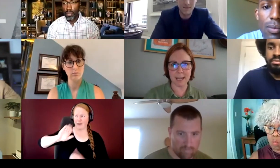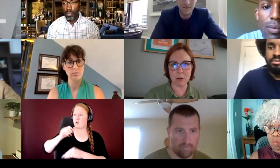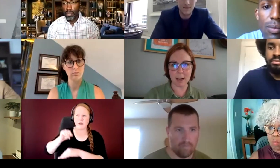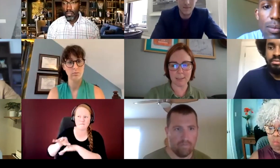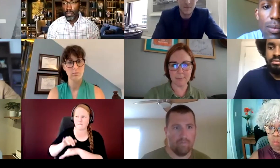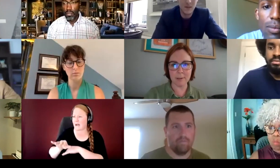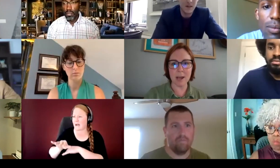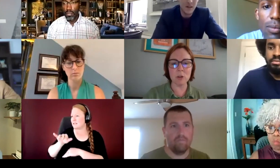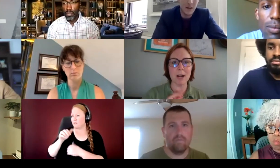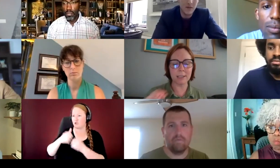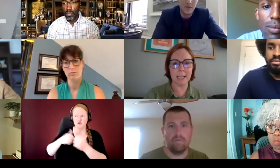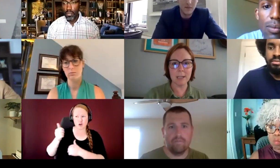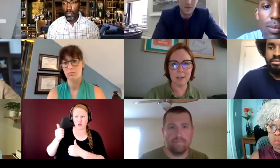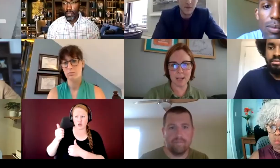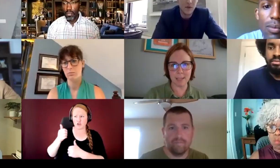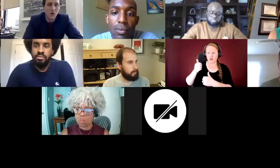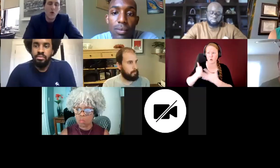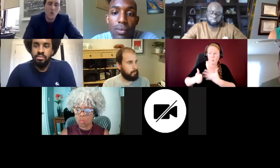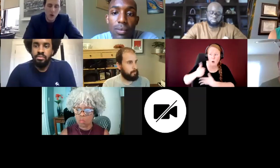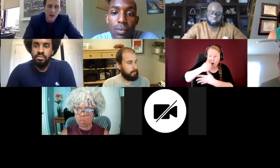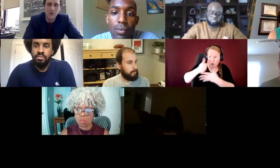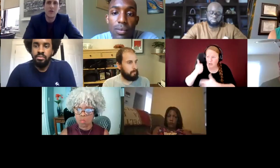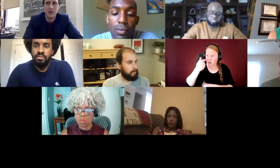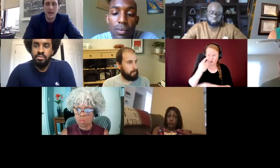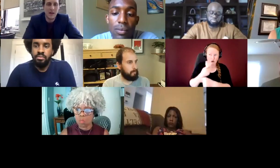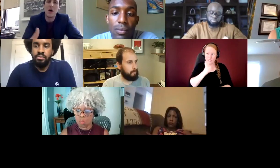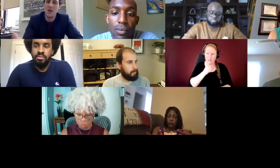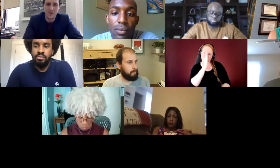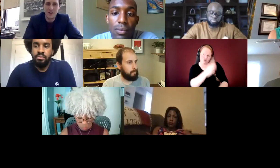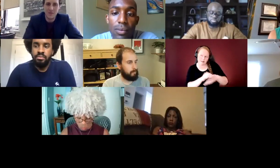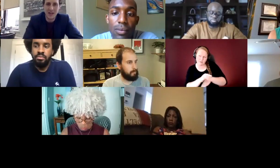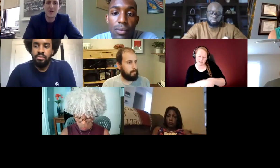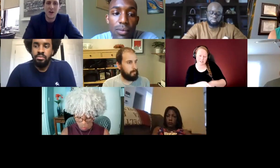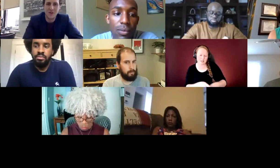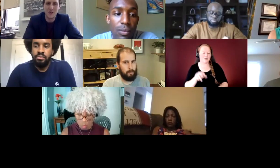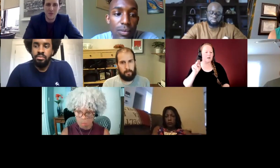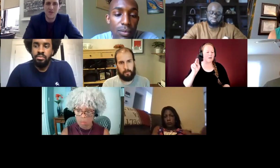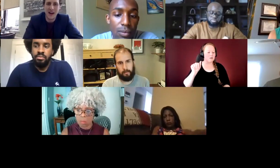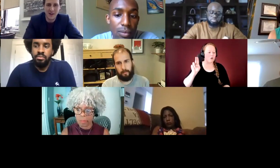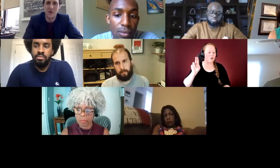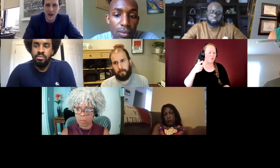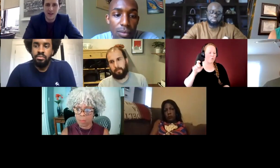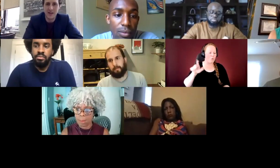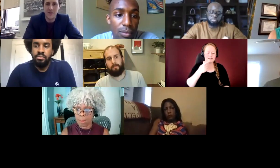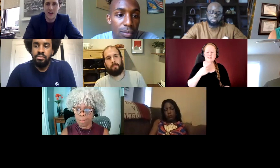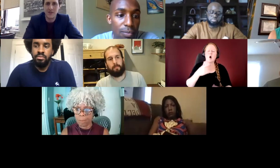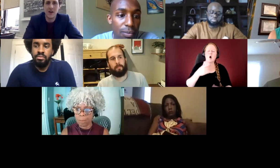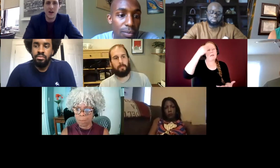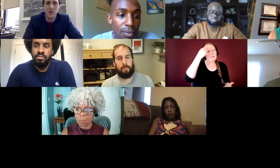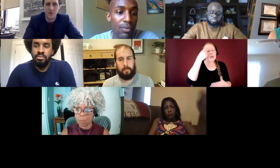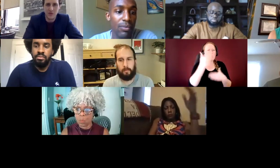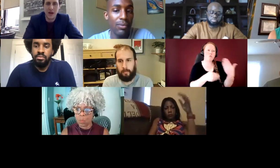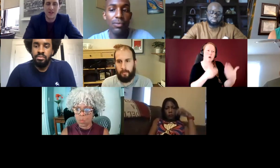priorities. Is that correct? Not directly advising. Well, I do think that a policy committee could also provide direct